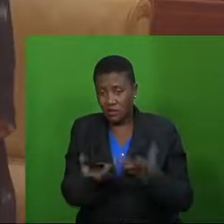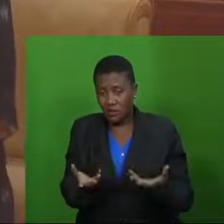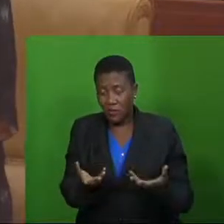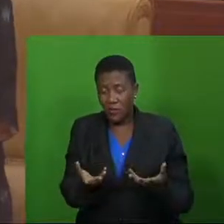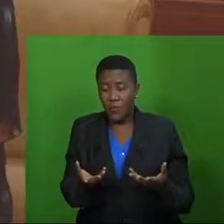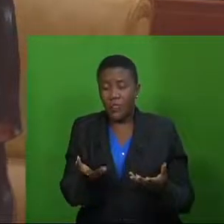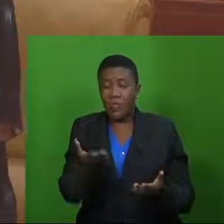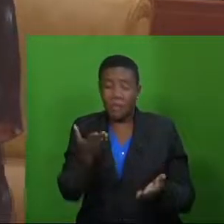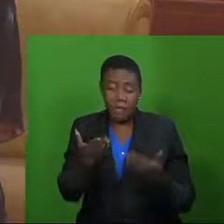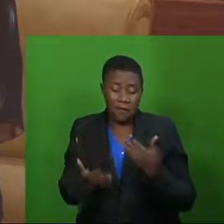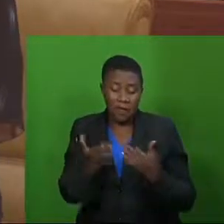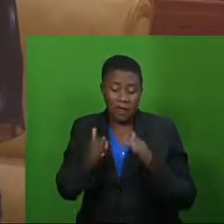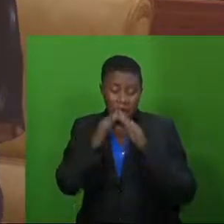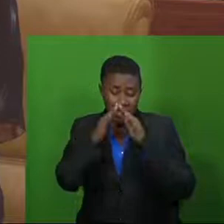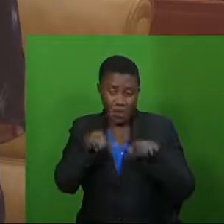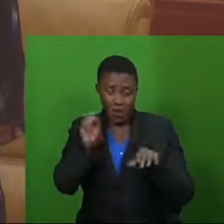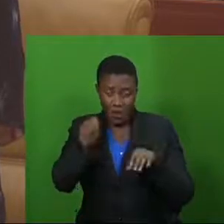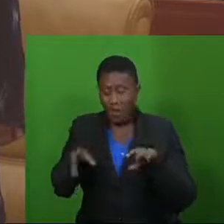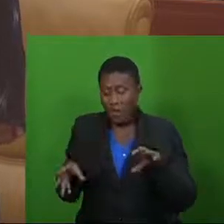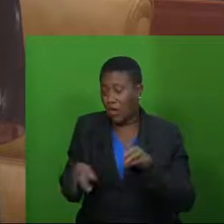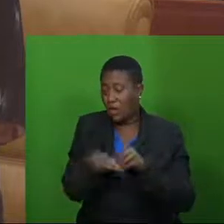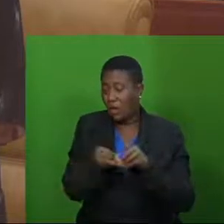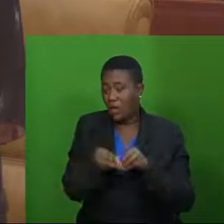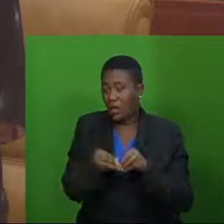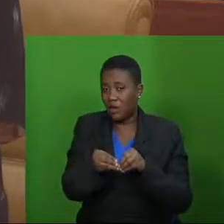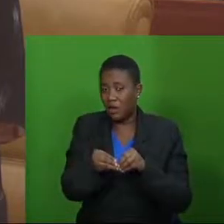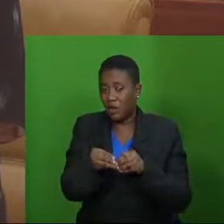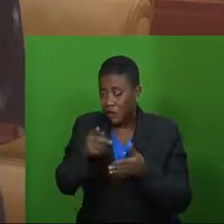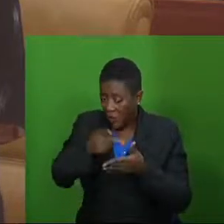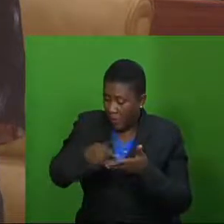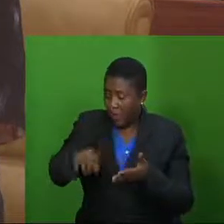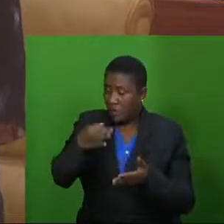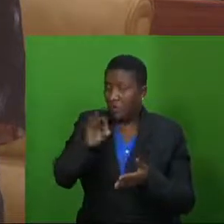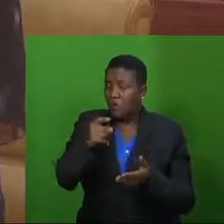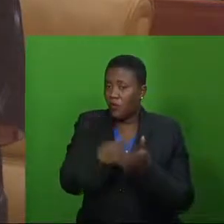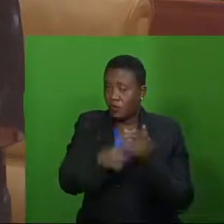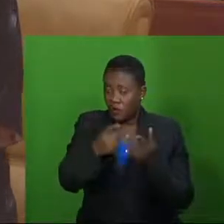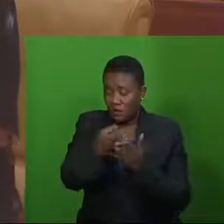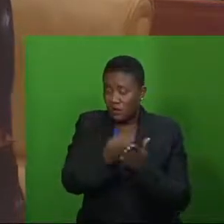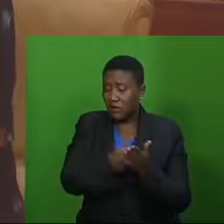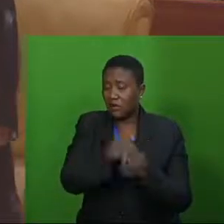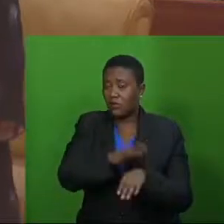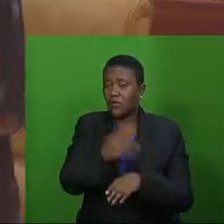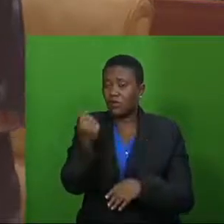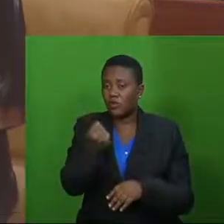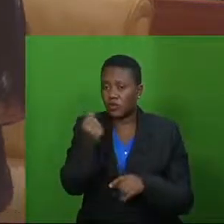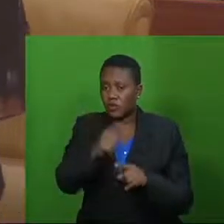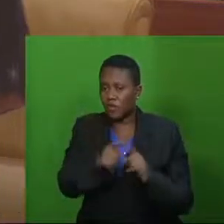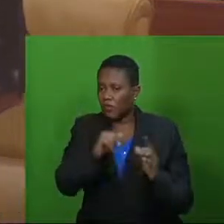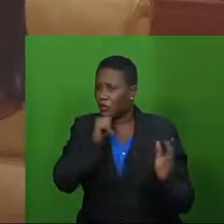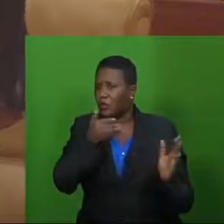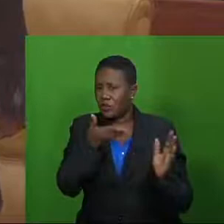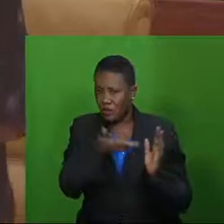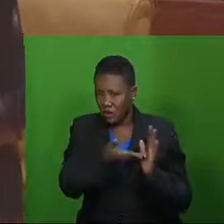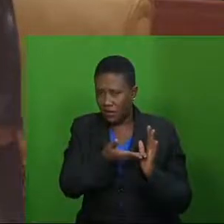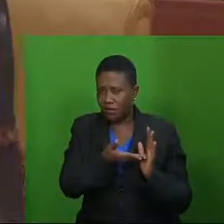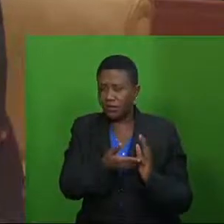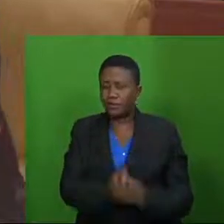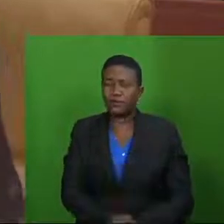can insert it accordingly. Because it was part of it. I don't know whether it's a typo or an oversight. Then secondly, Mr.